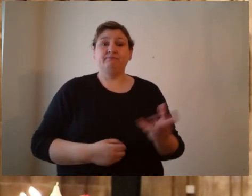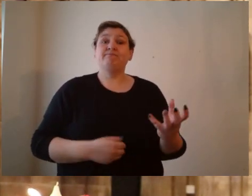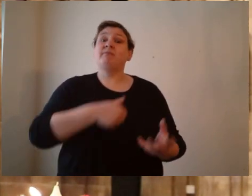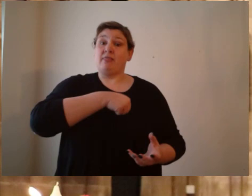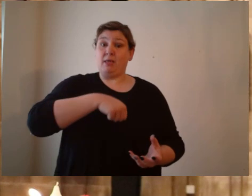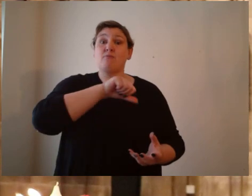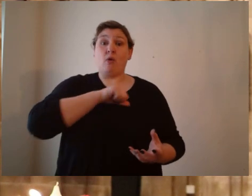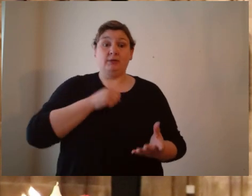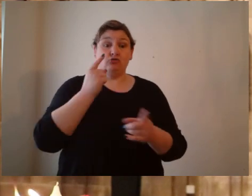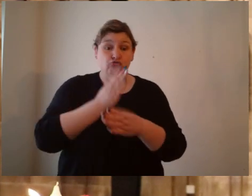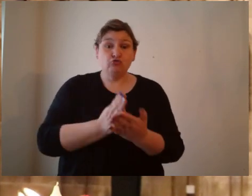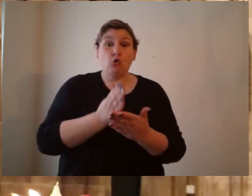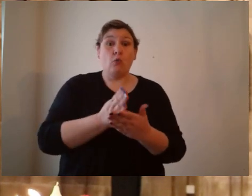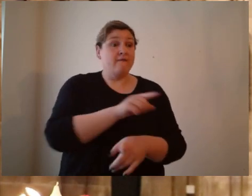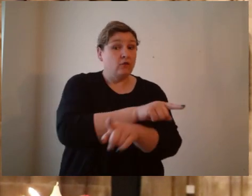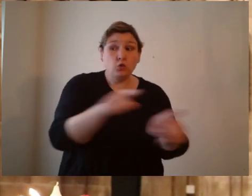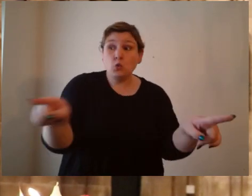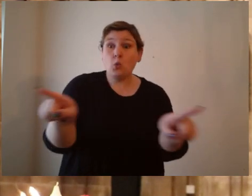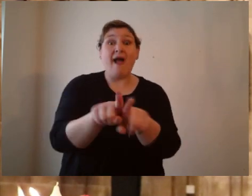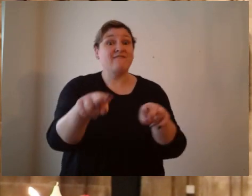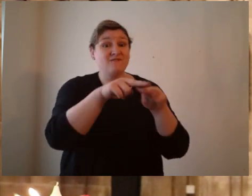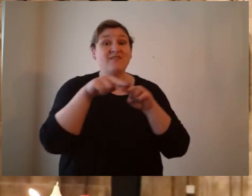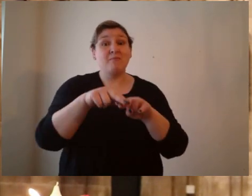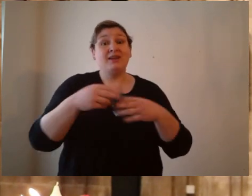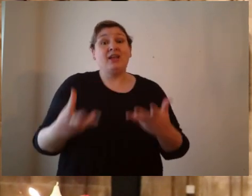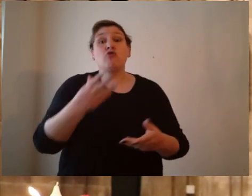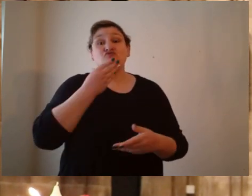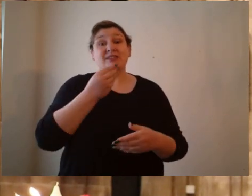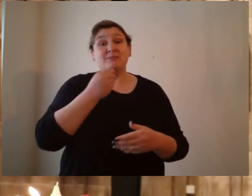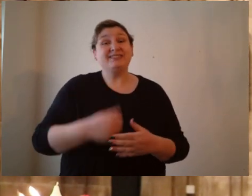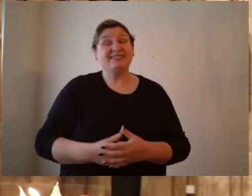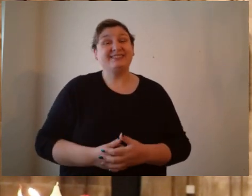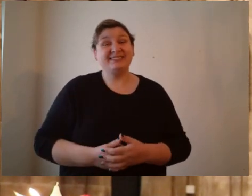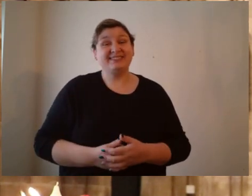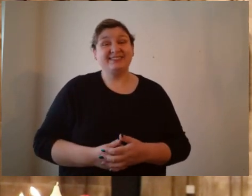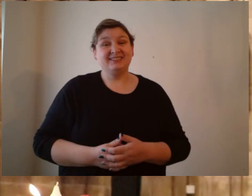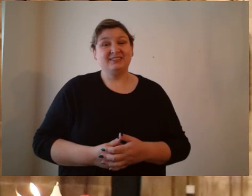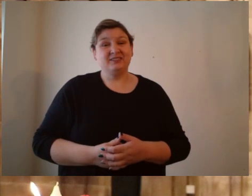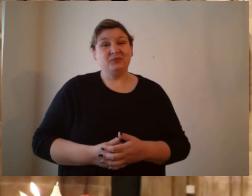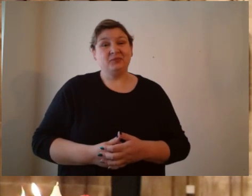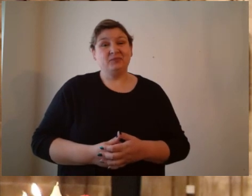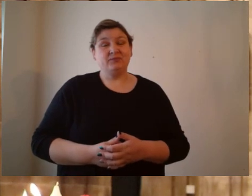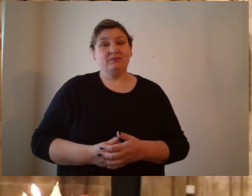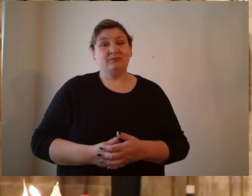And that promise is true for you and for your families this Christmas.